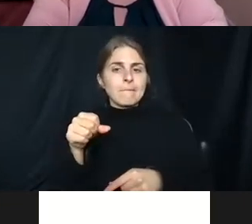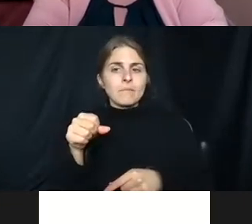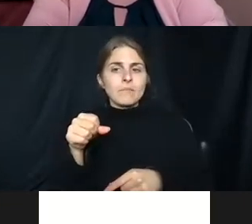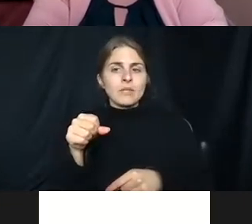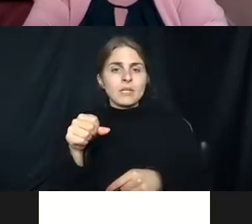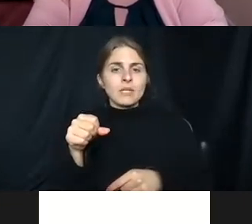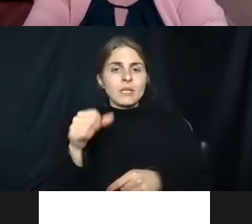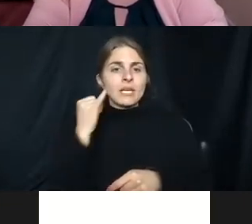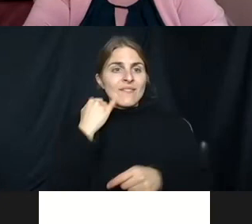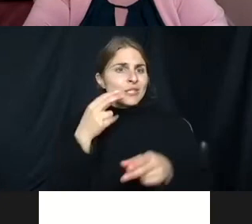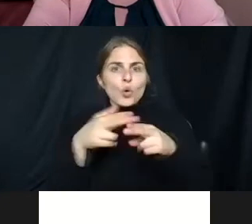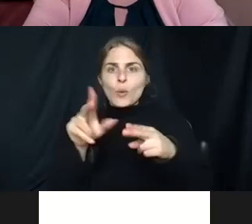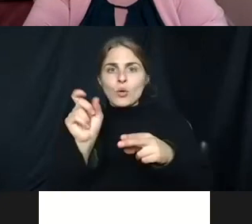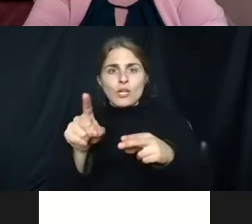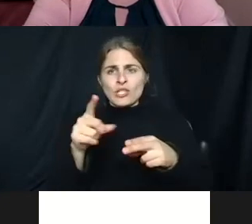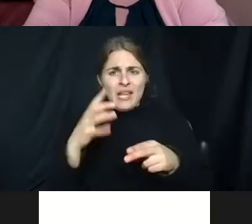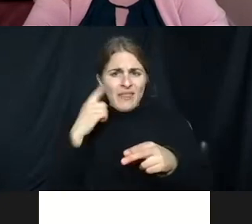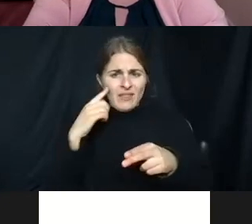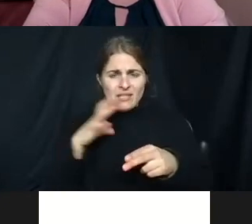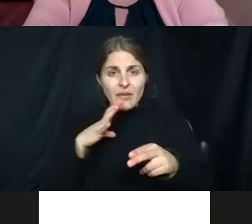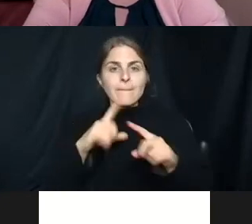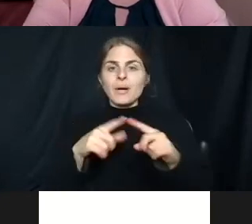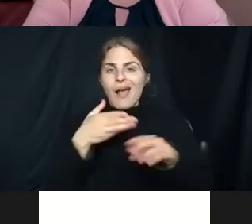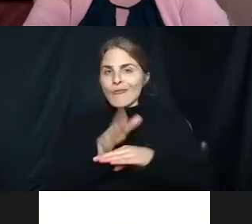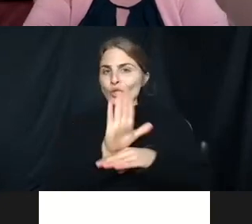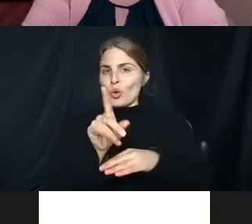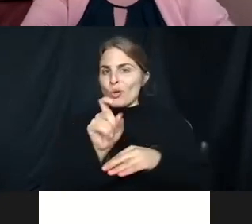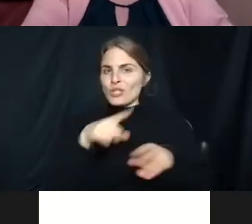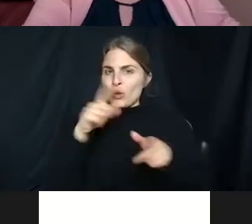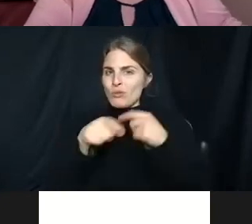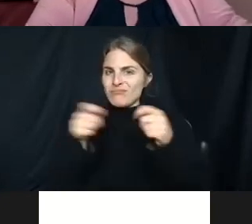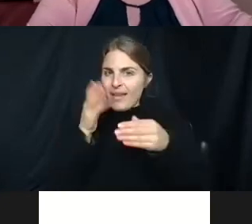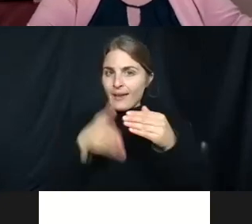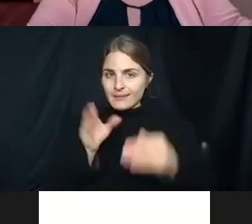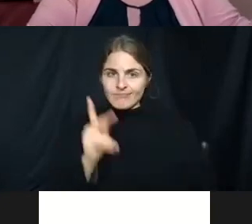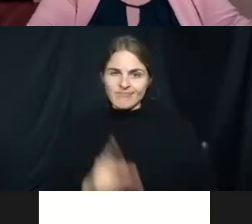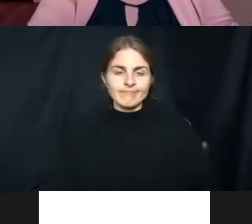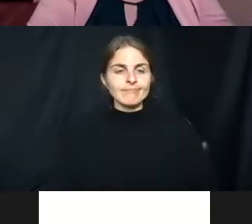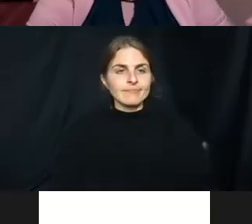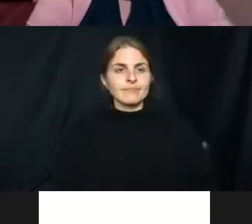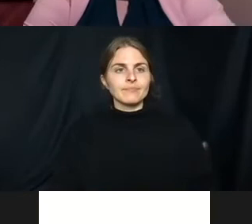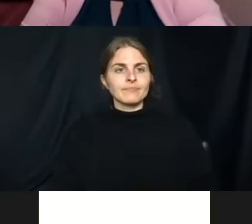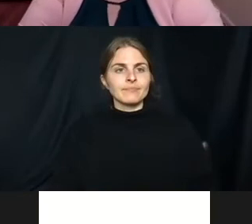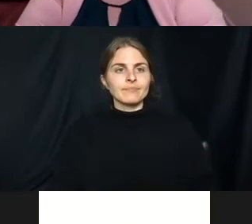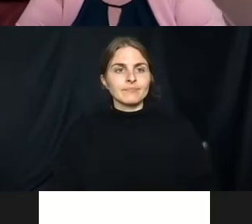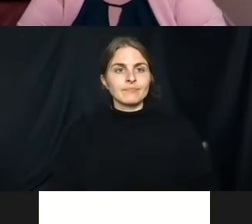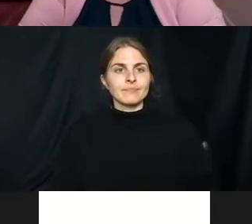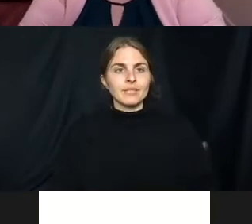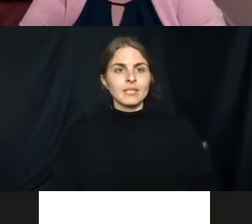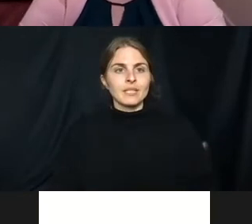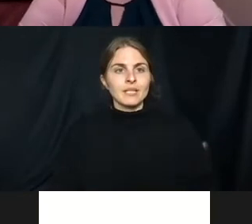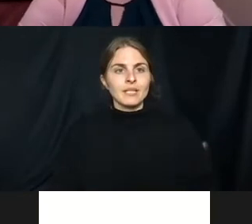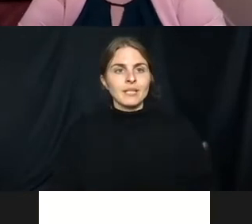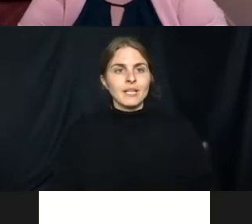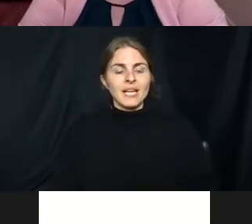if it's a quick question, I think that that's fine. But after that, we do have to end, unfortunately. I feel like I should give myself a high